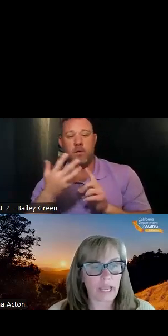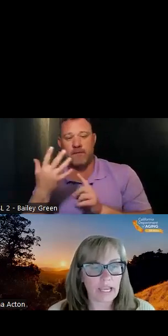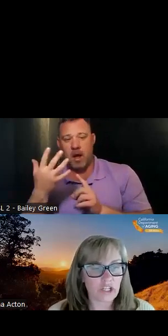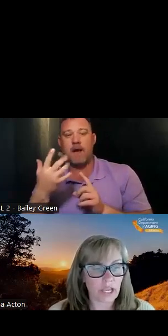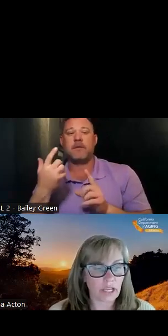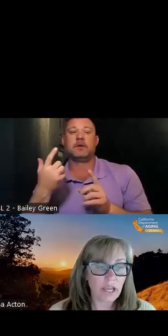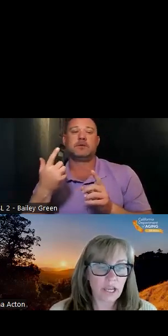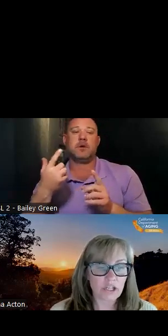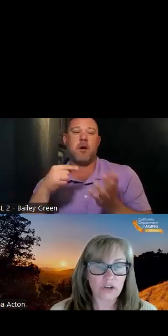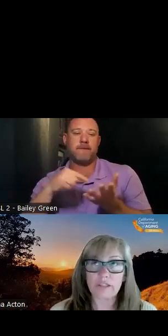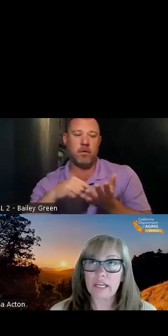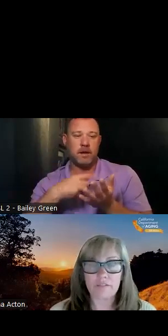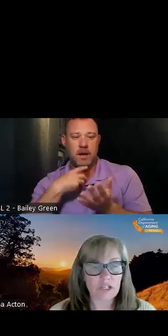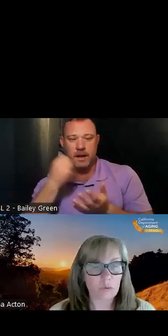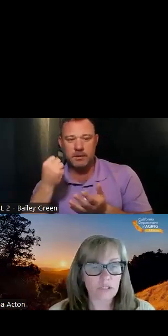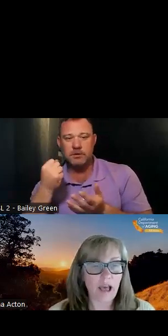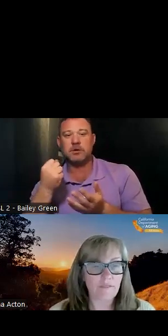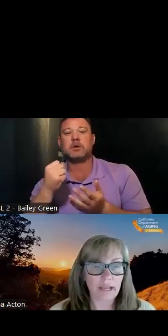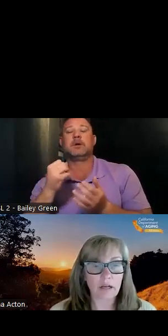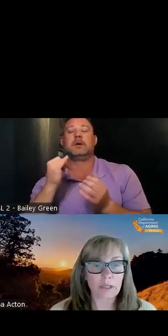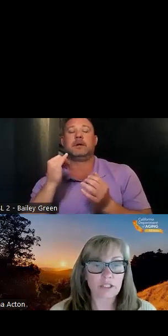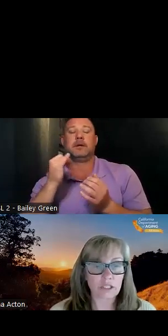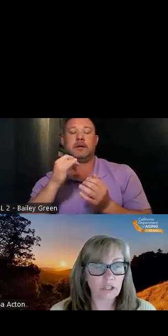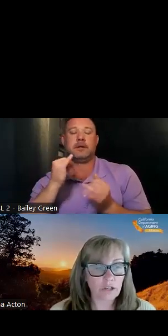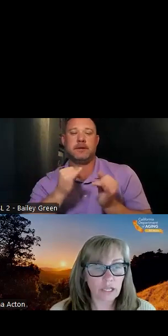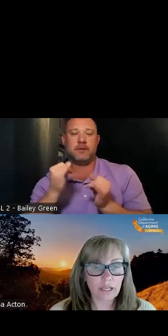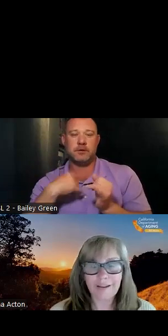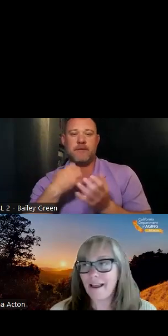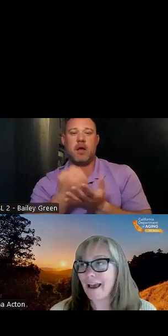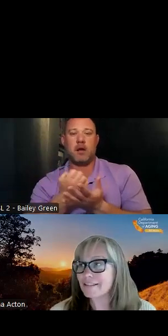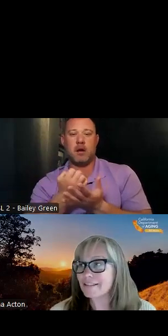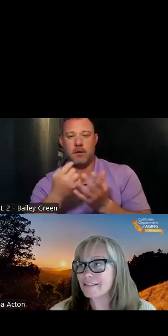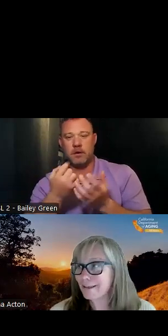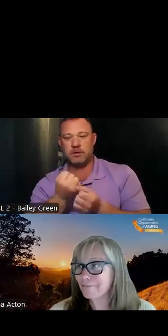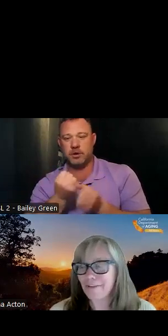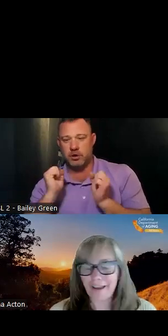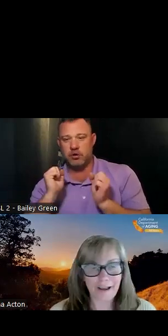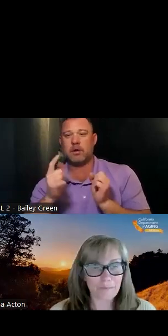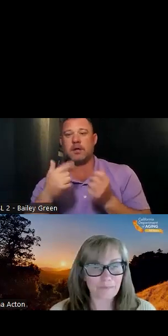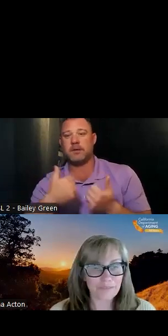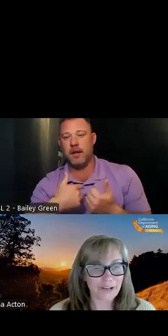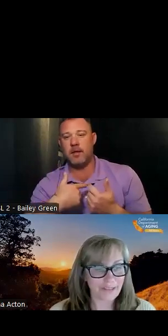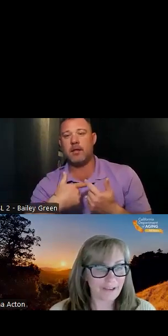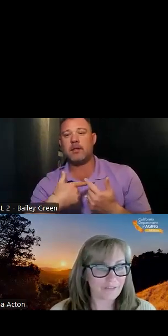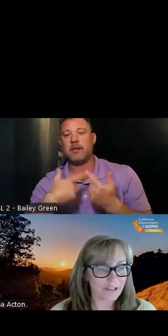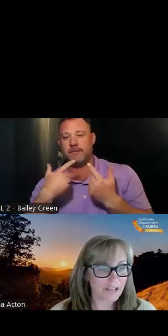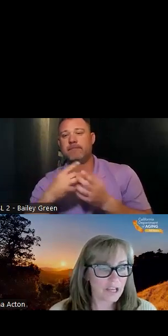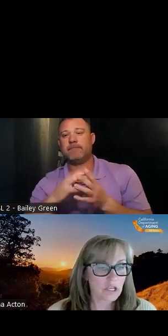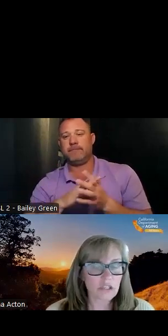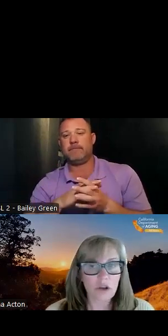affording aging, ensuring that individuals have economic security as they live their